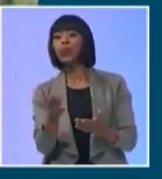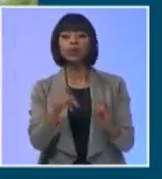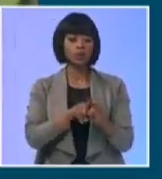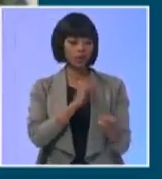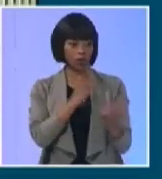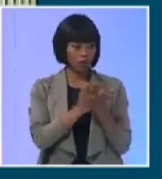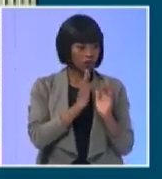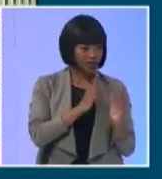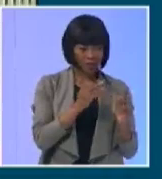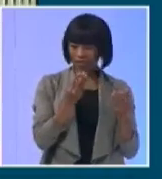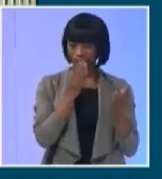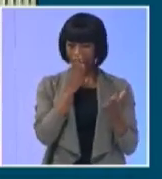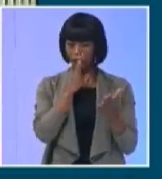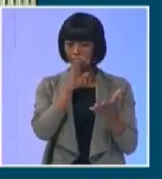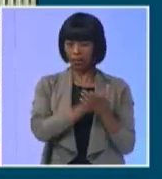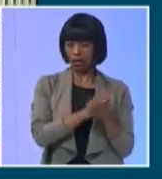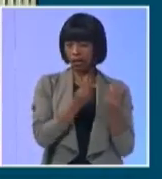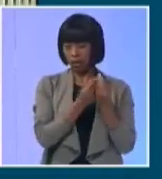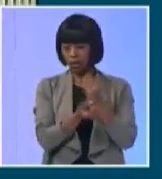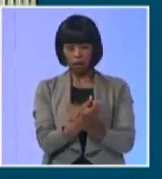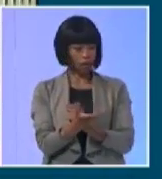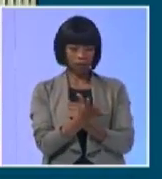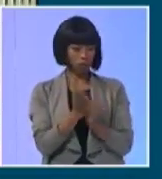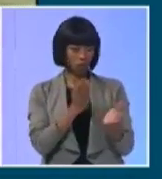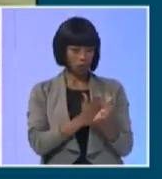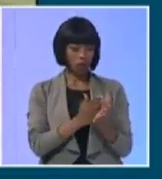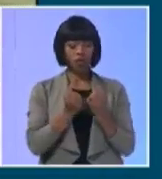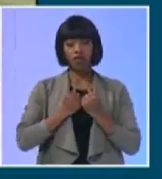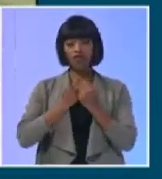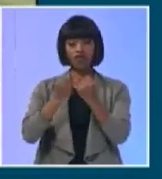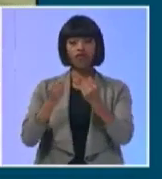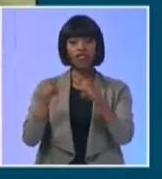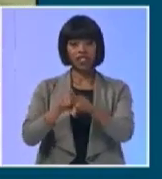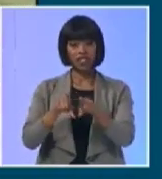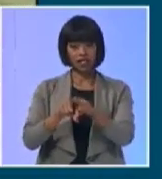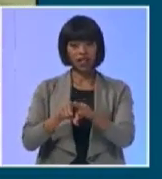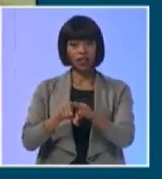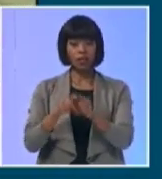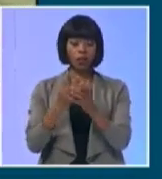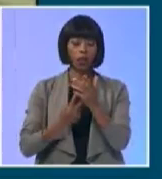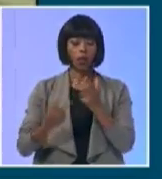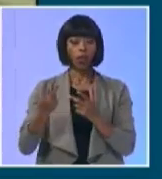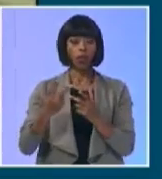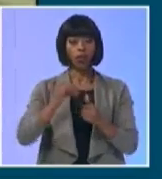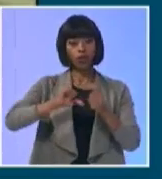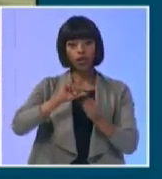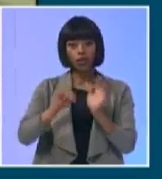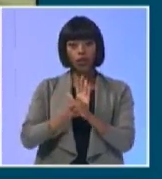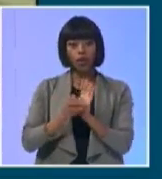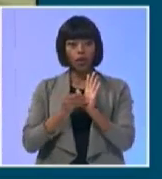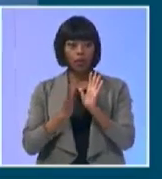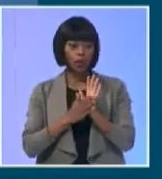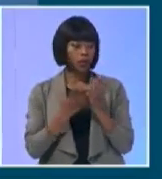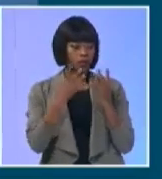you're reporting suspicious activity in the area that you're living in. If you're traveling, firstly, don't post on social media where you're